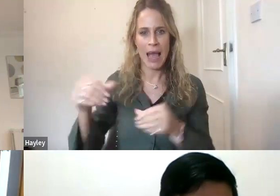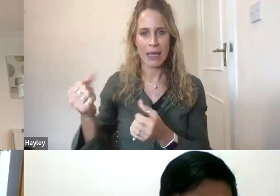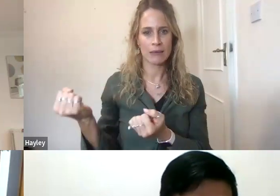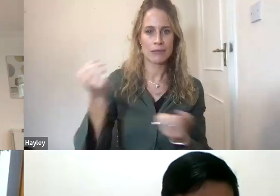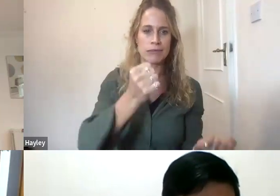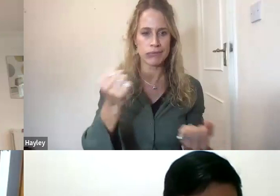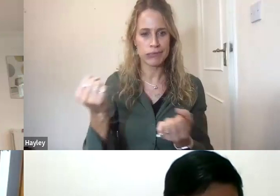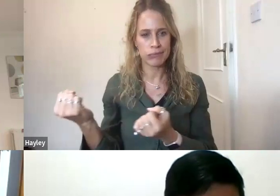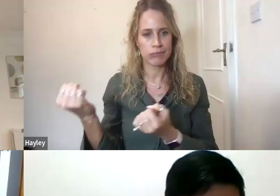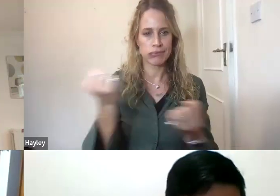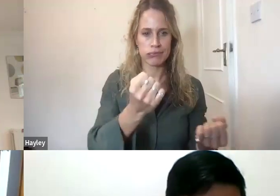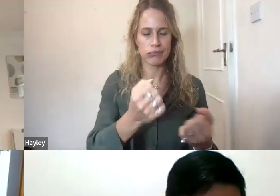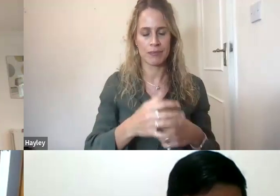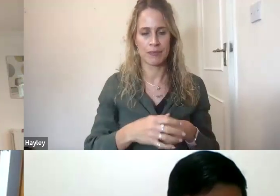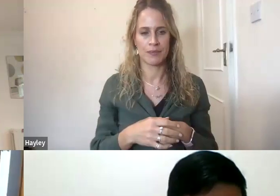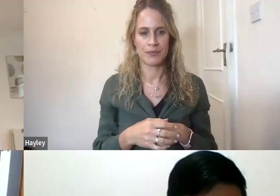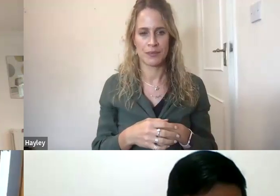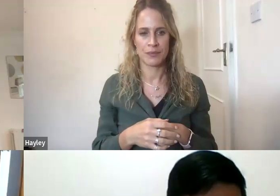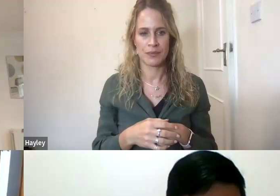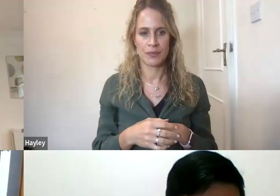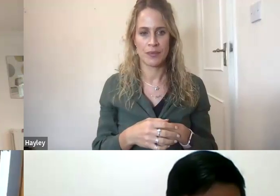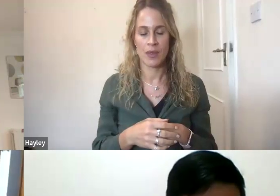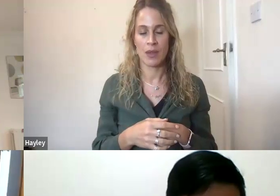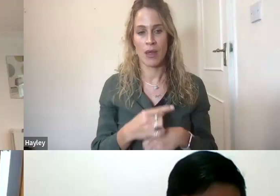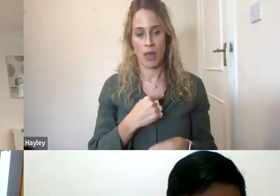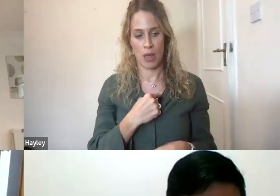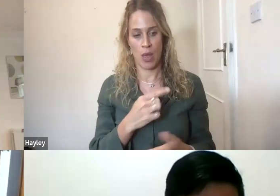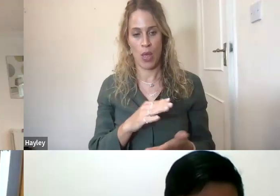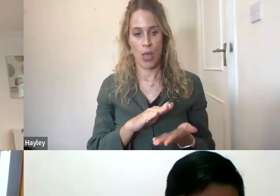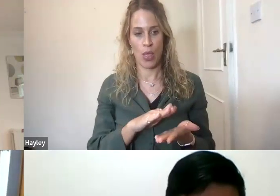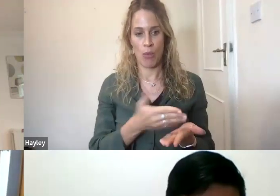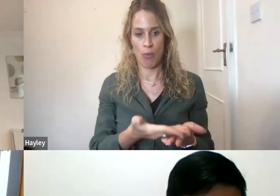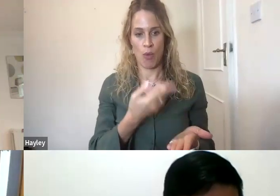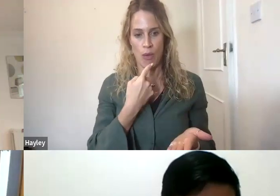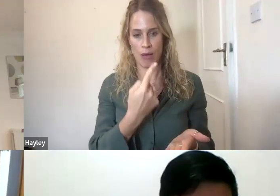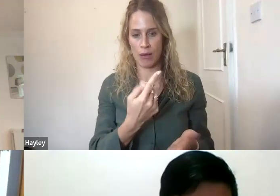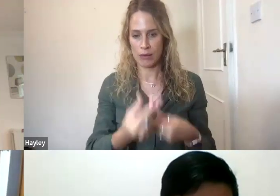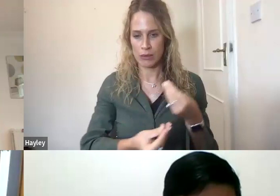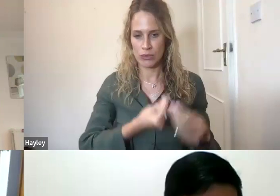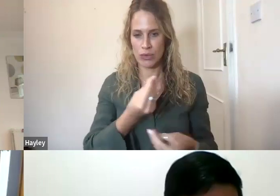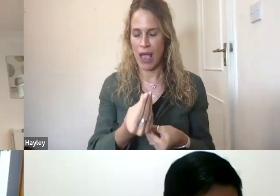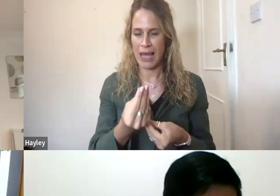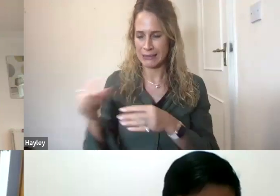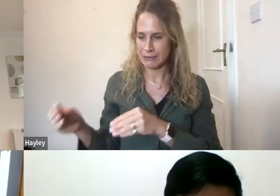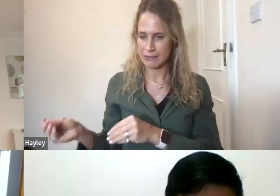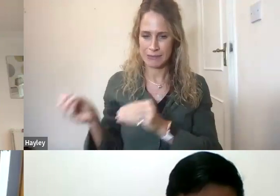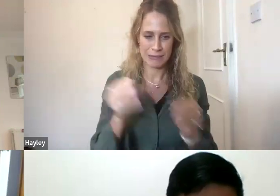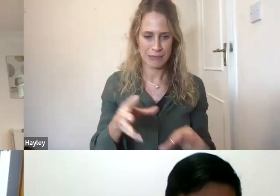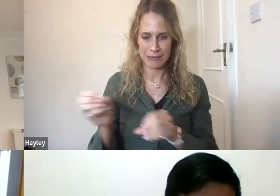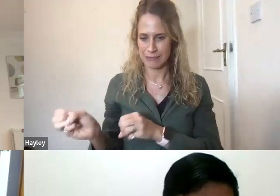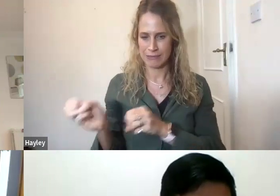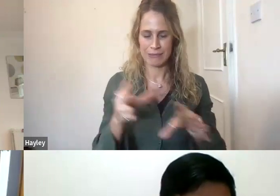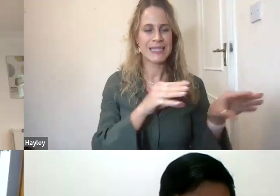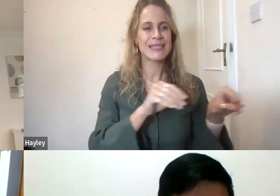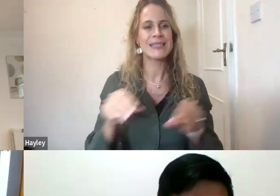snails curl up and die. The poet deplores the indiscriminate hauling of sand for commercial